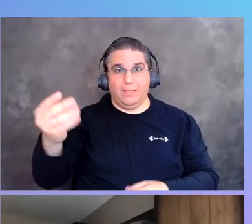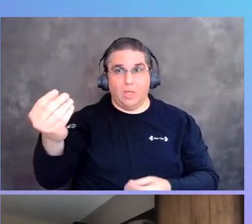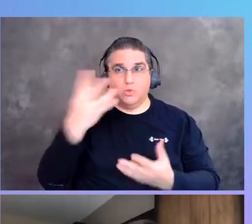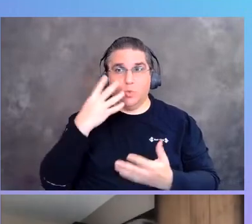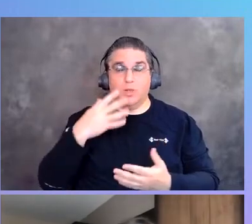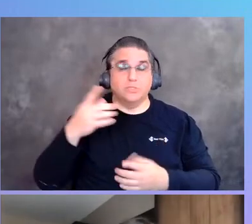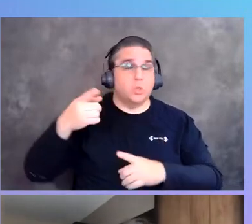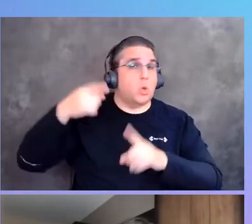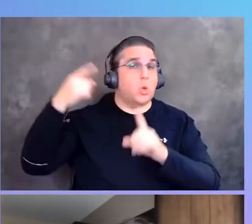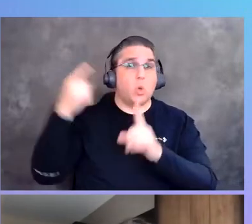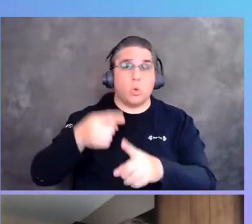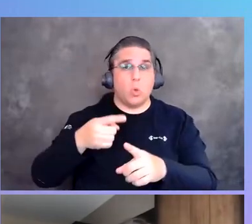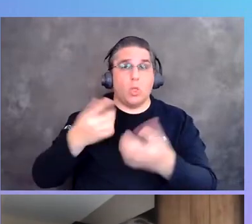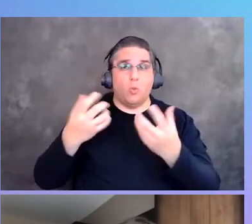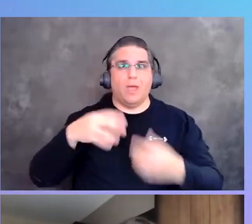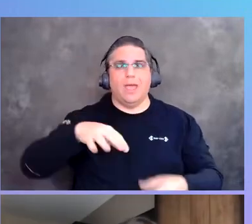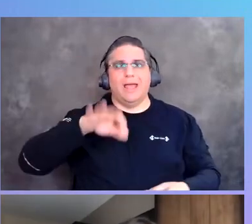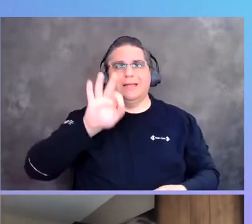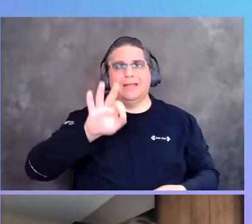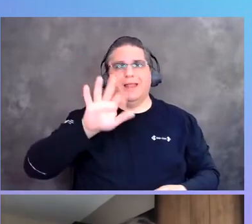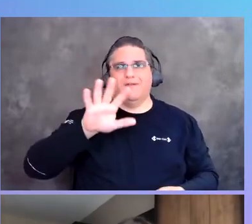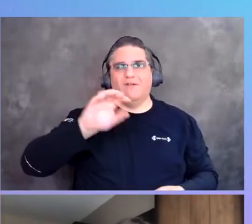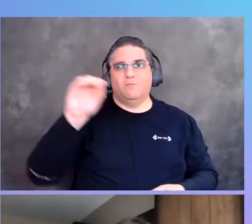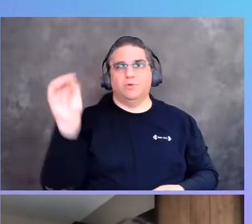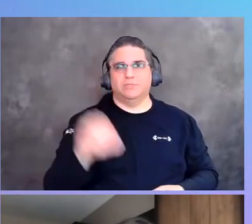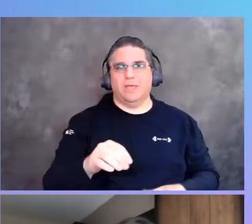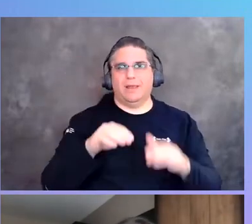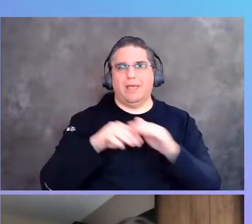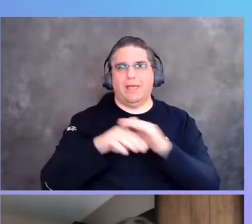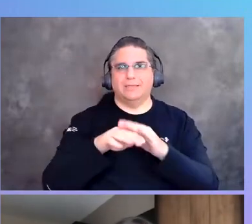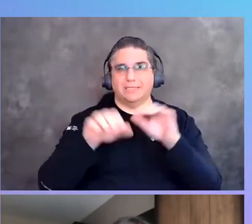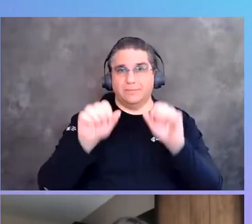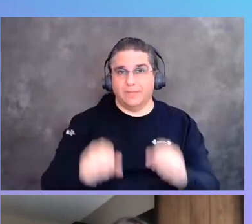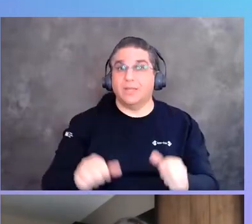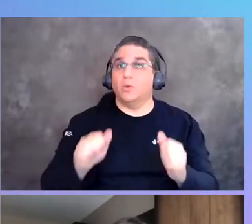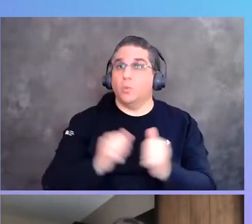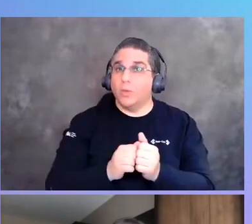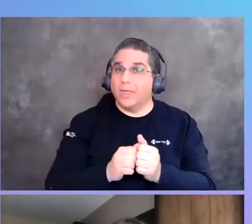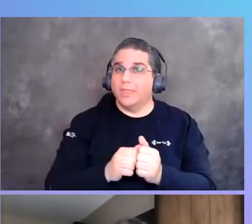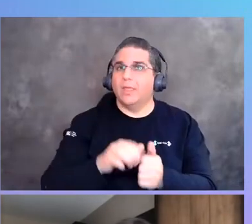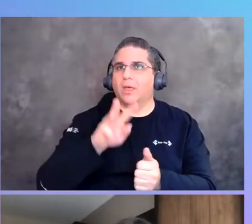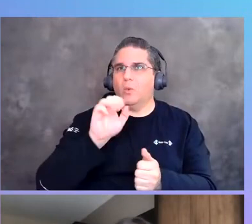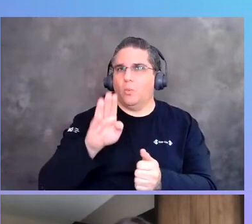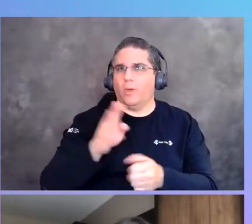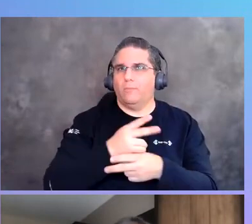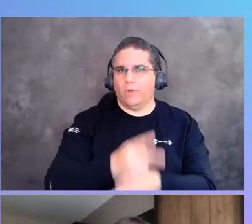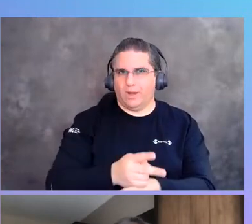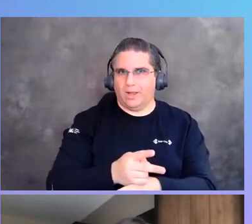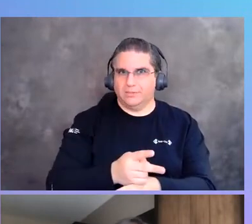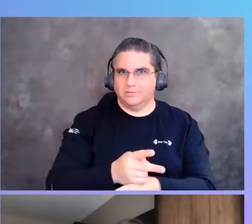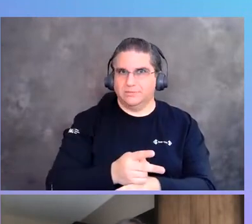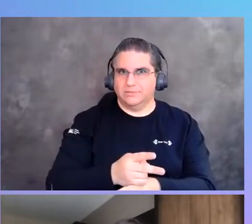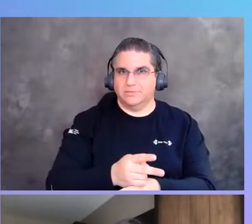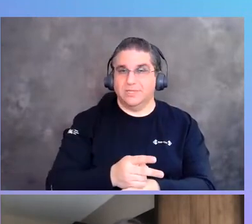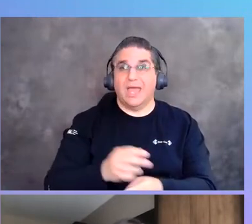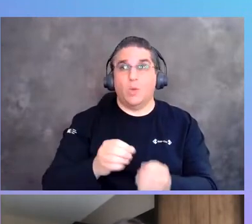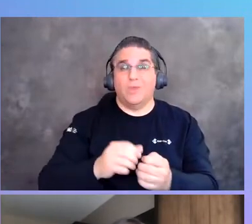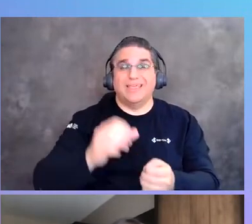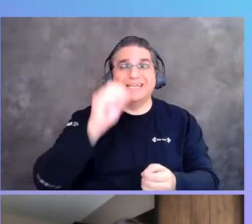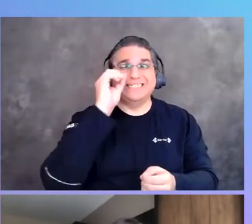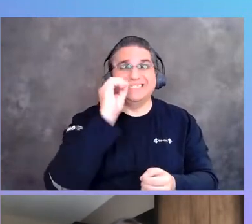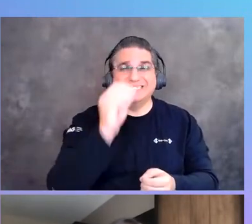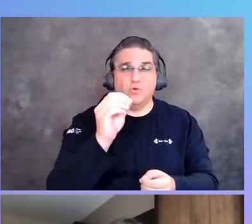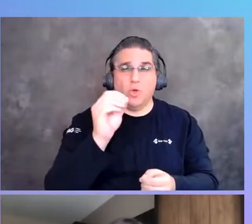reach 95% of accessibility with web products with 0 critical